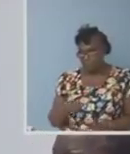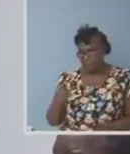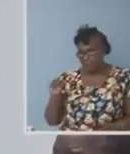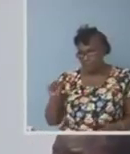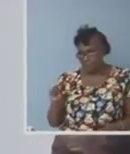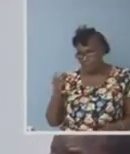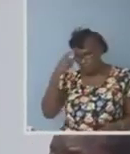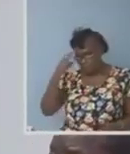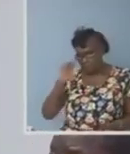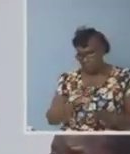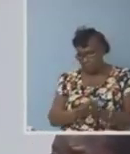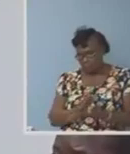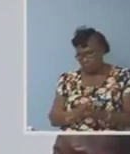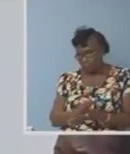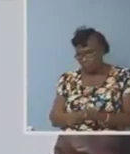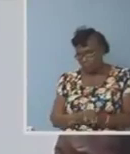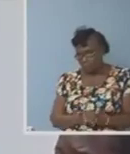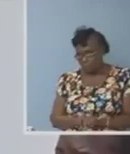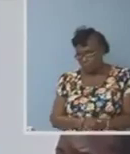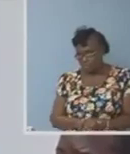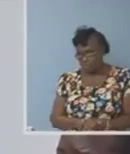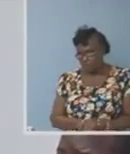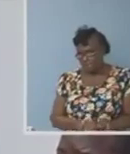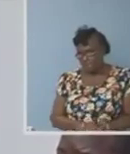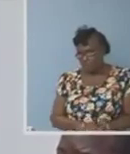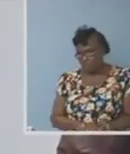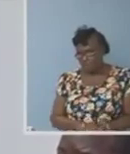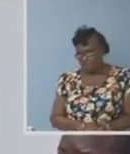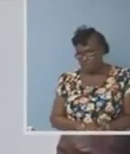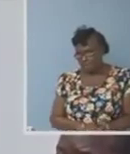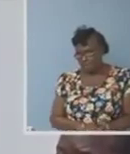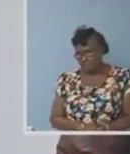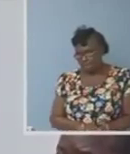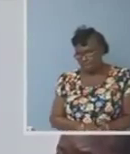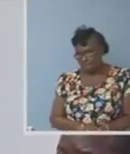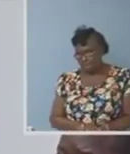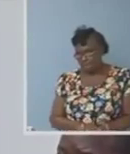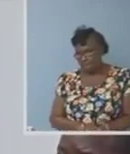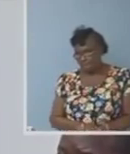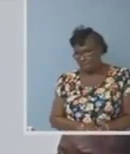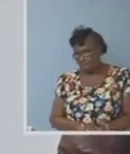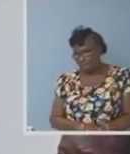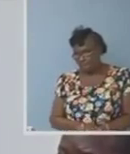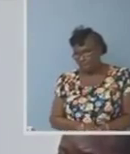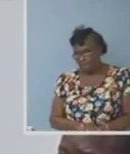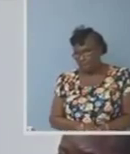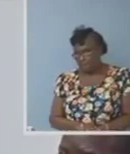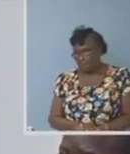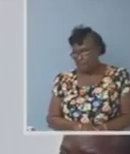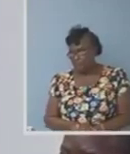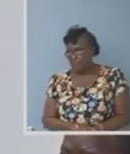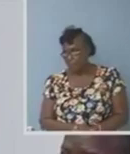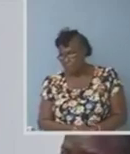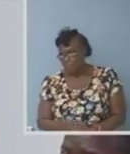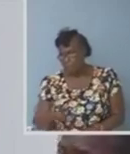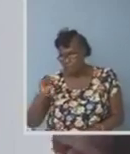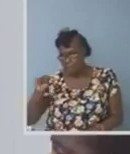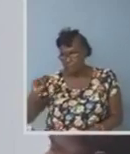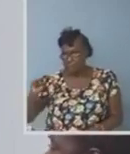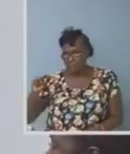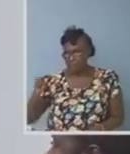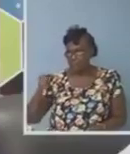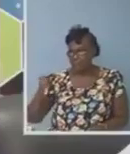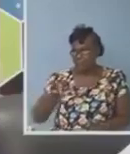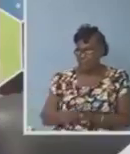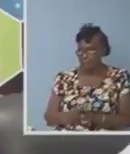for schools. You mentioned primary schools. Anything of supplies for secondary schools? Yes, secondary school. Now